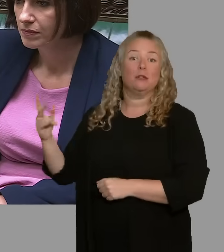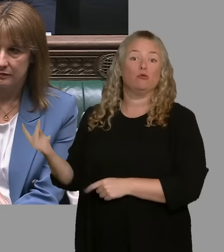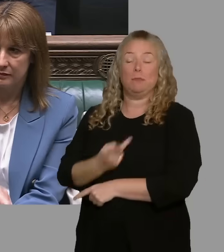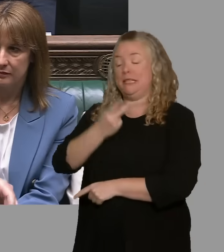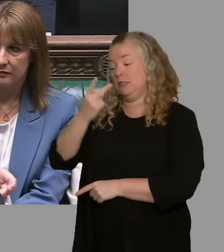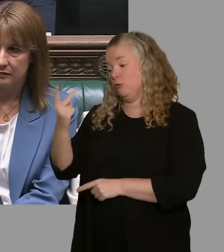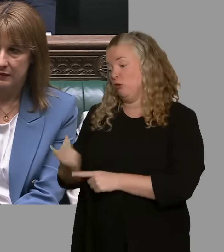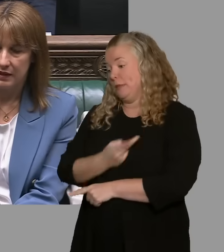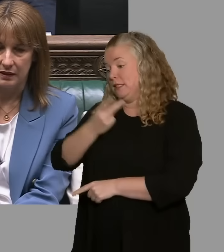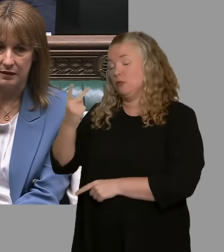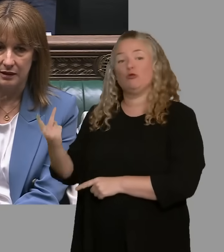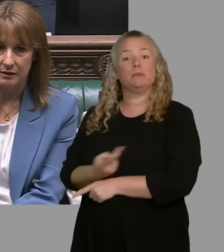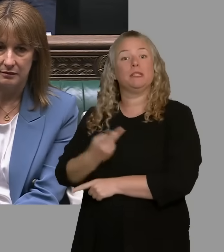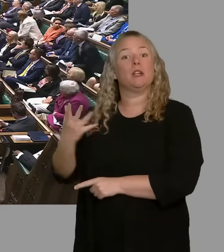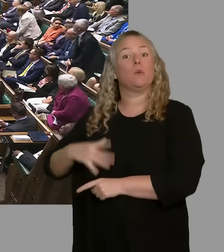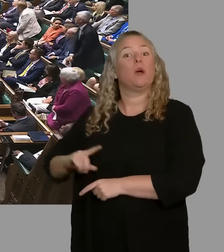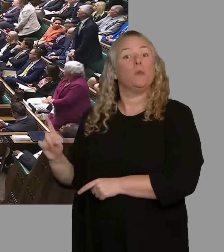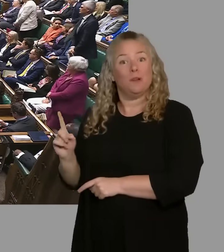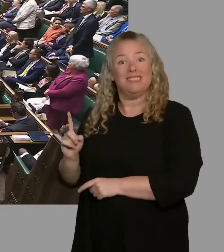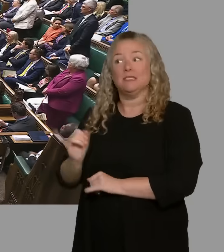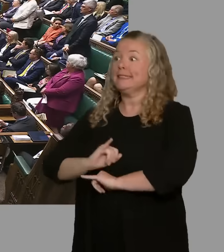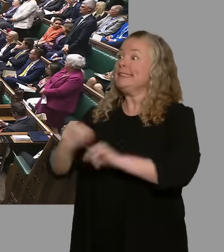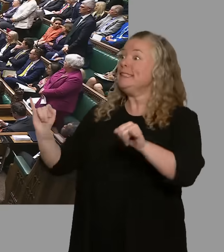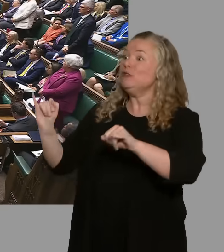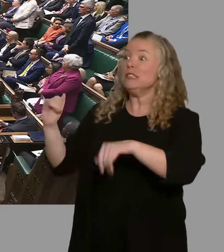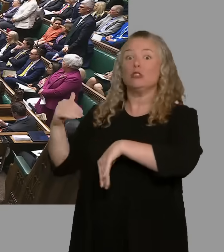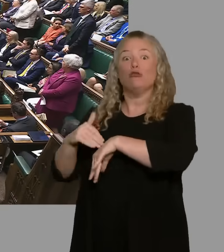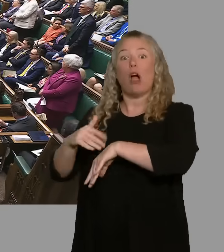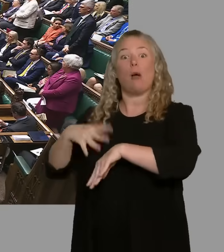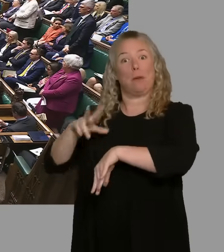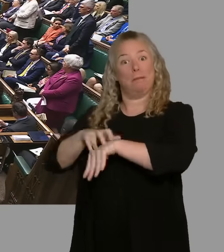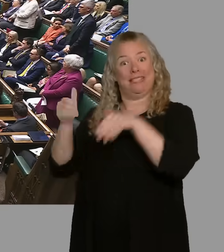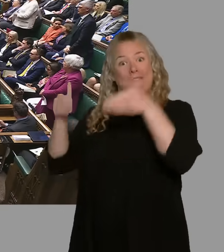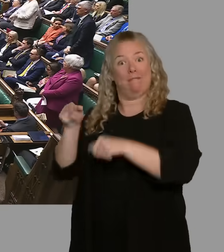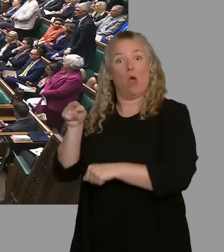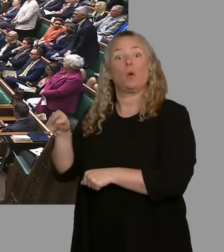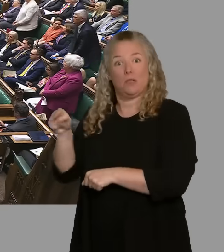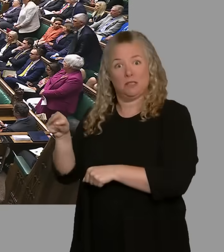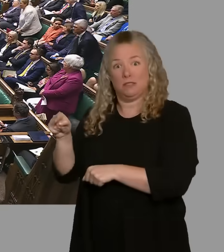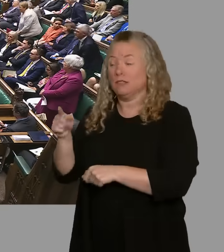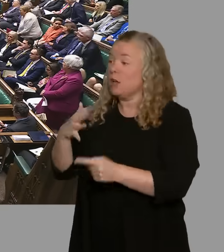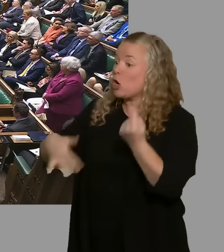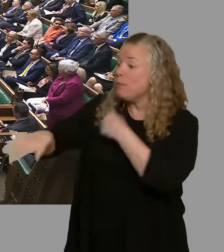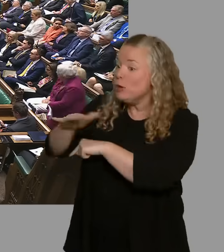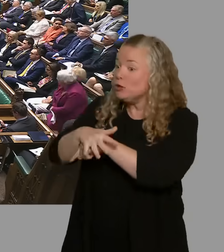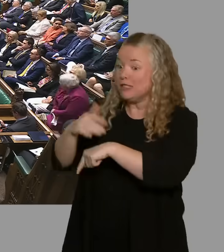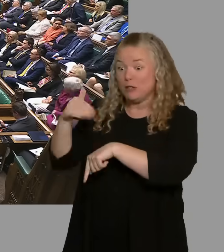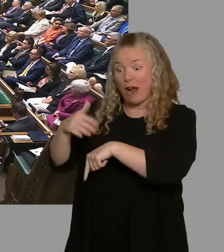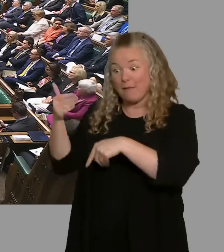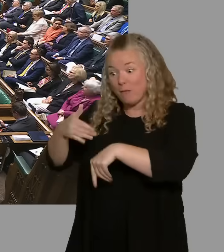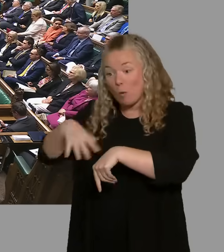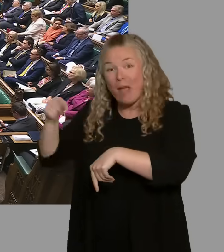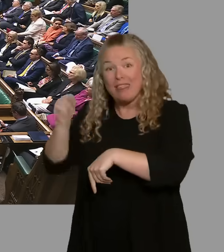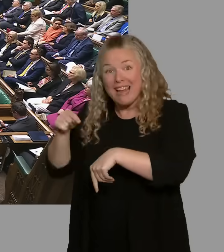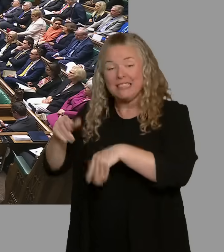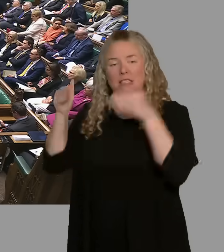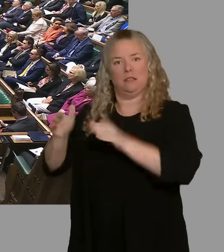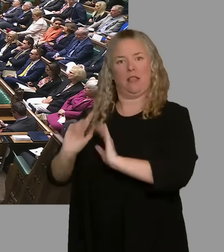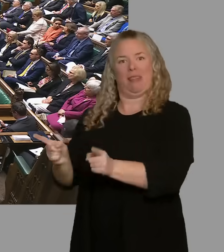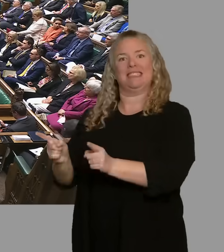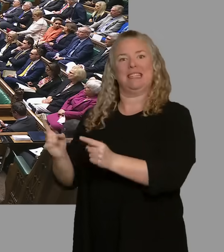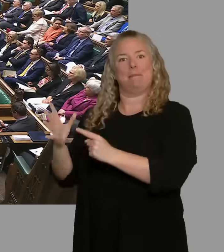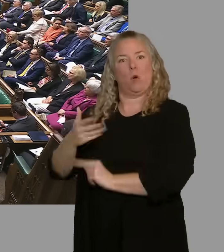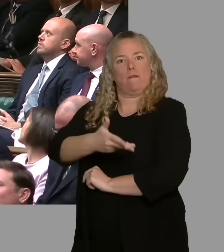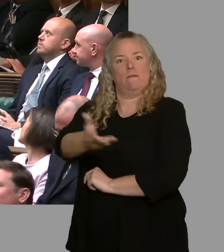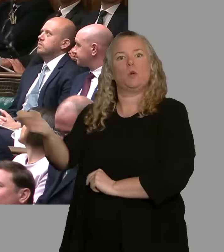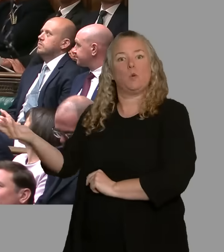before and I'll say it again today. Adam Jogi. Thank you very much, Mr. People in Crackley and